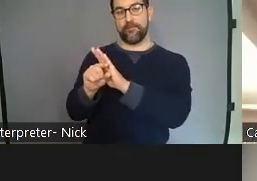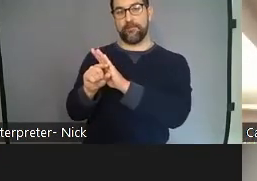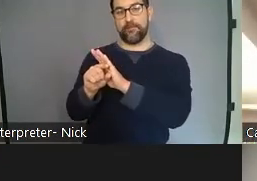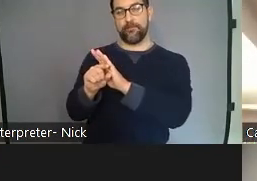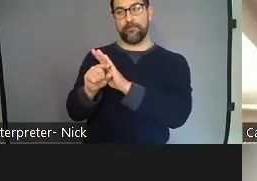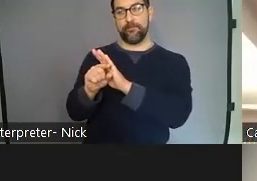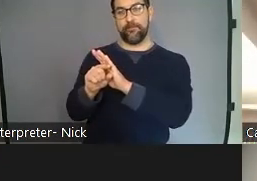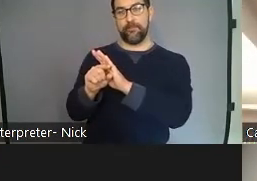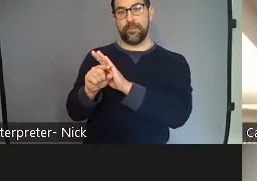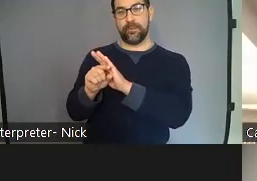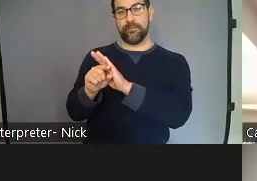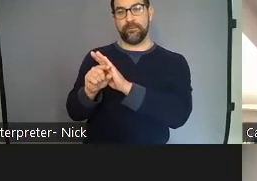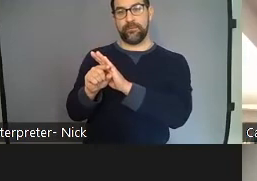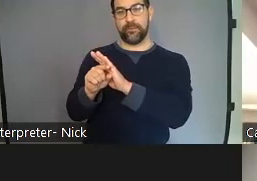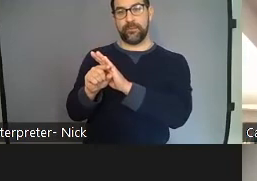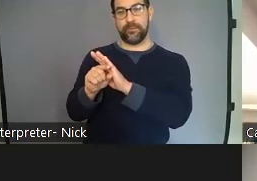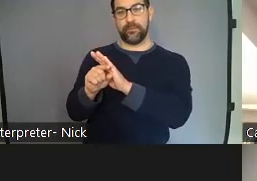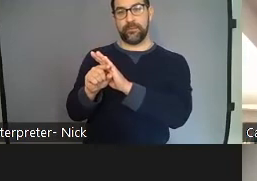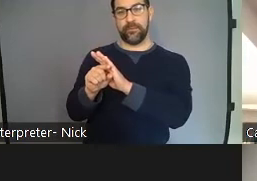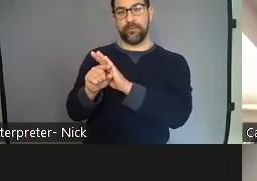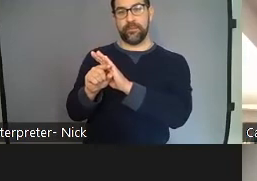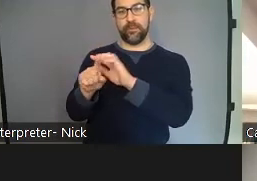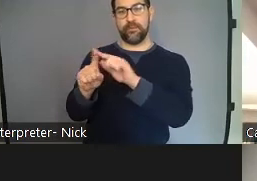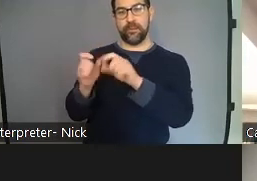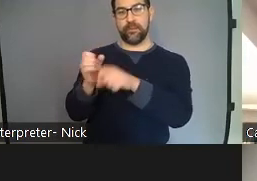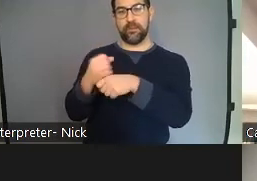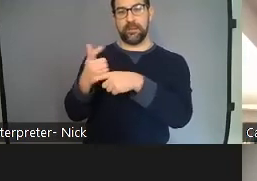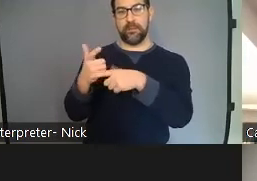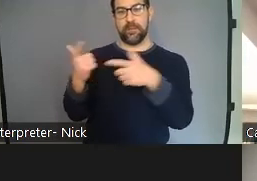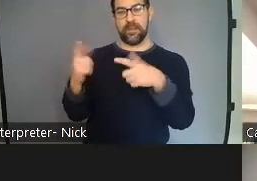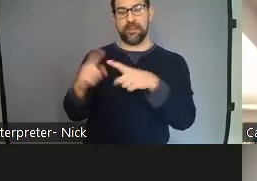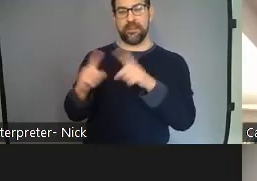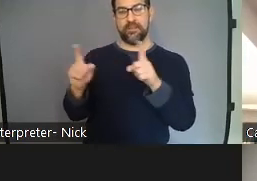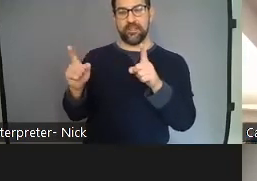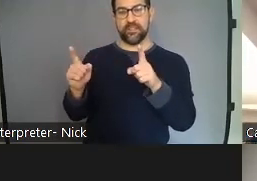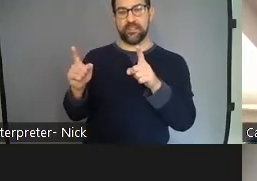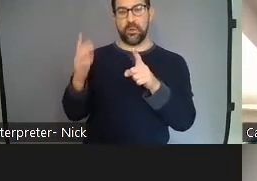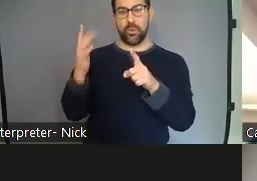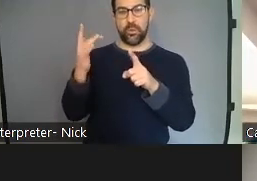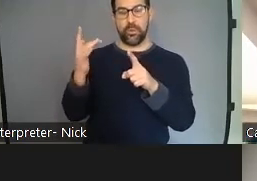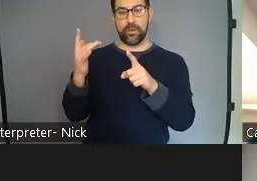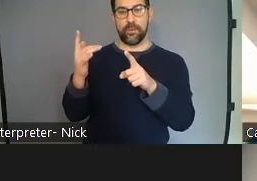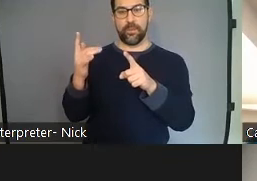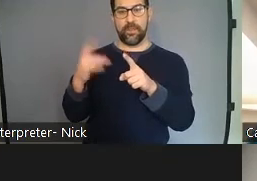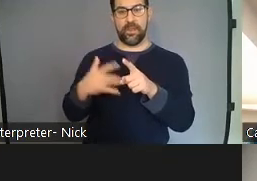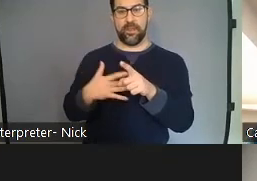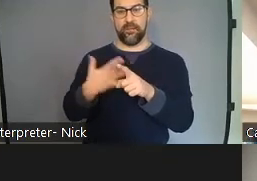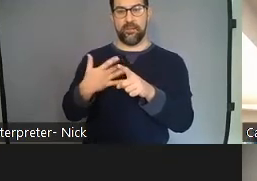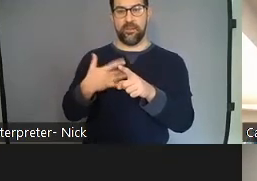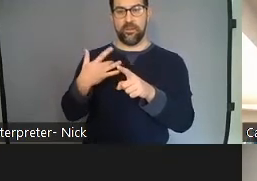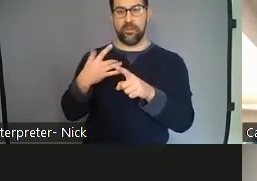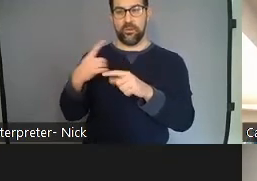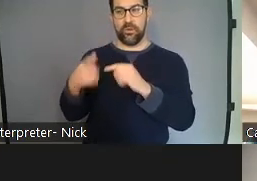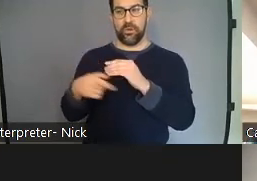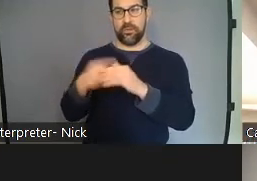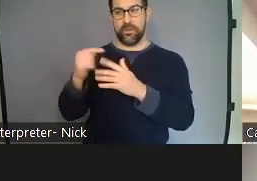English class, but it makes a huge difference because I feel like when we do talk about these things or